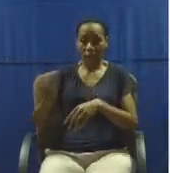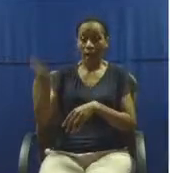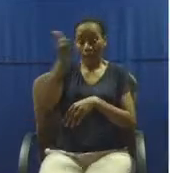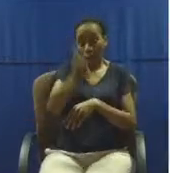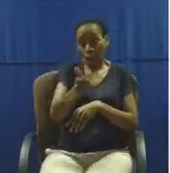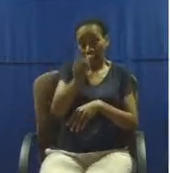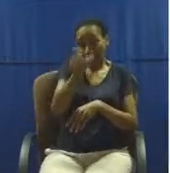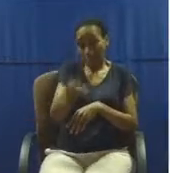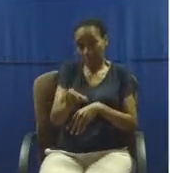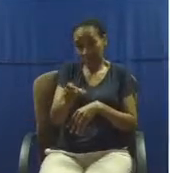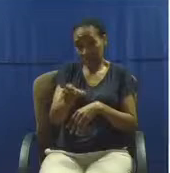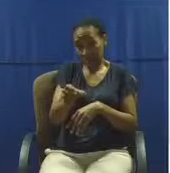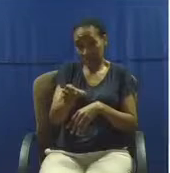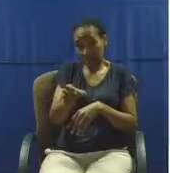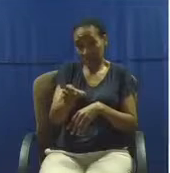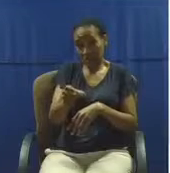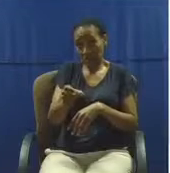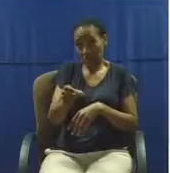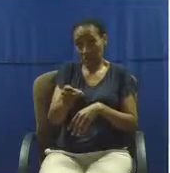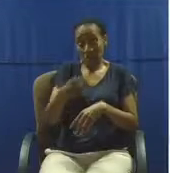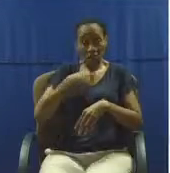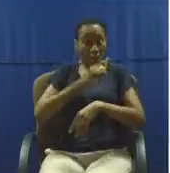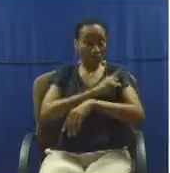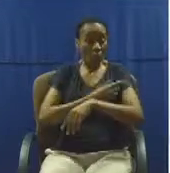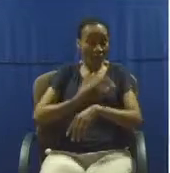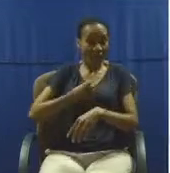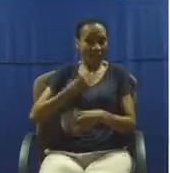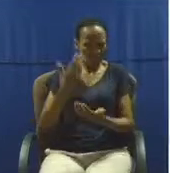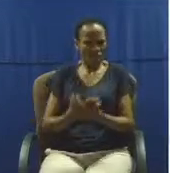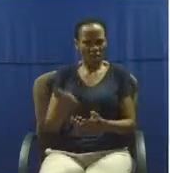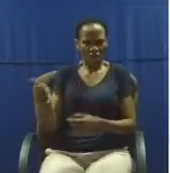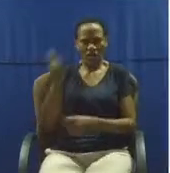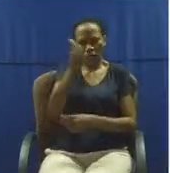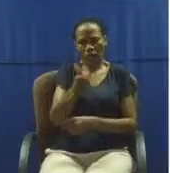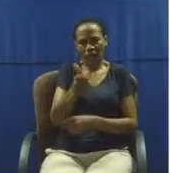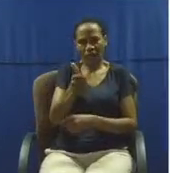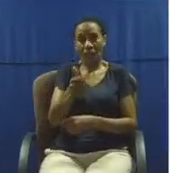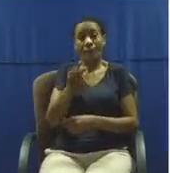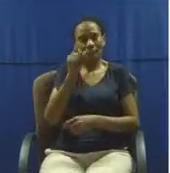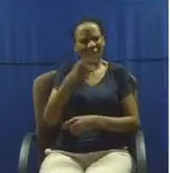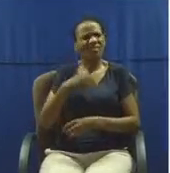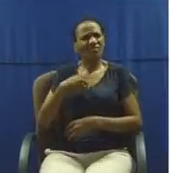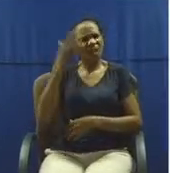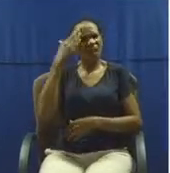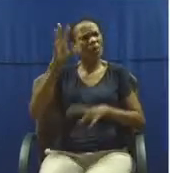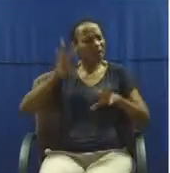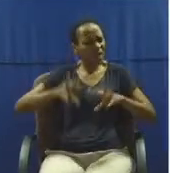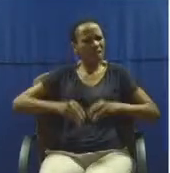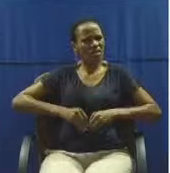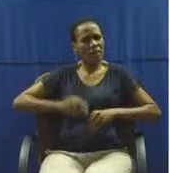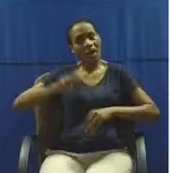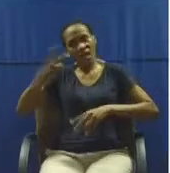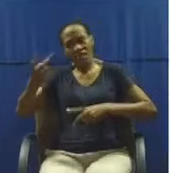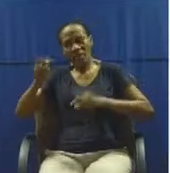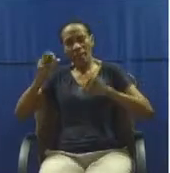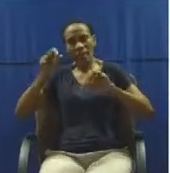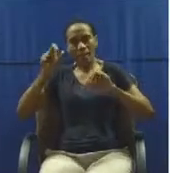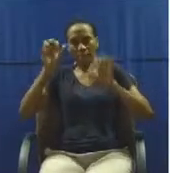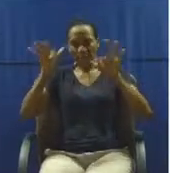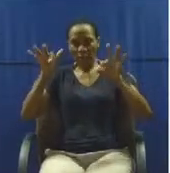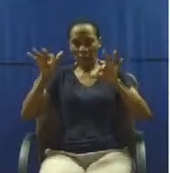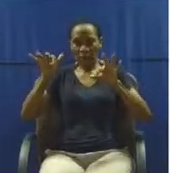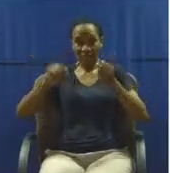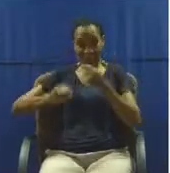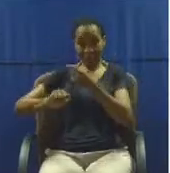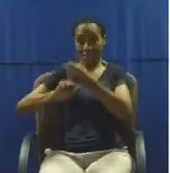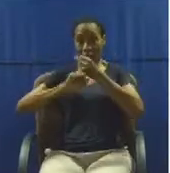I'm constitutionally entitled to make, there will be those who will have different views. And you know,